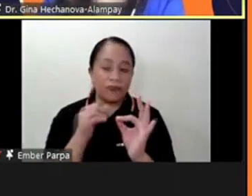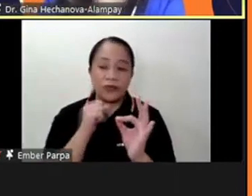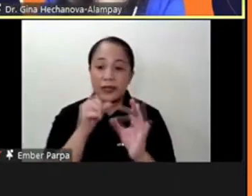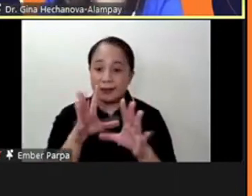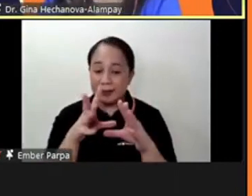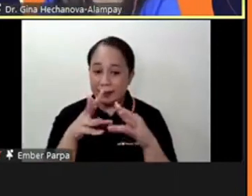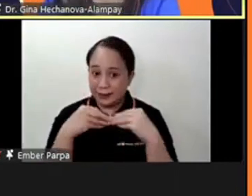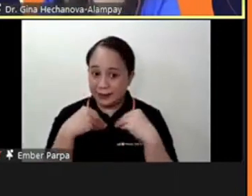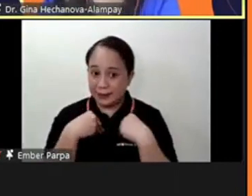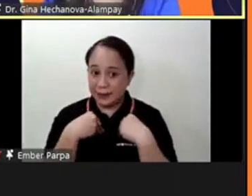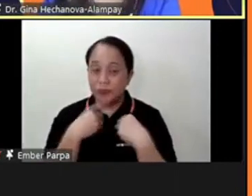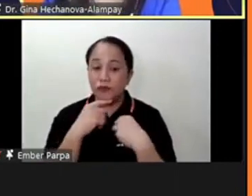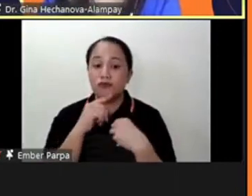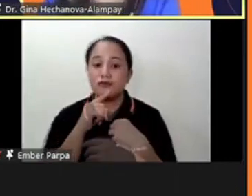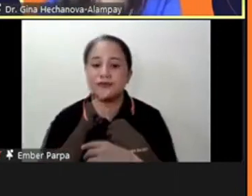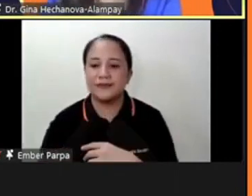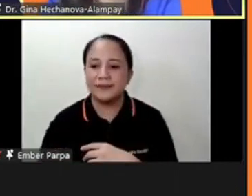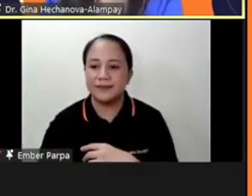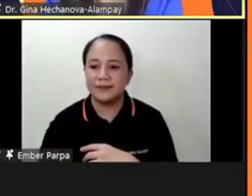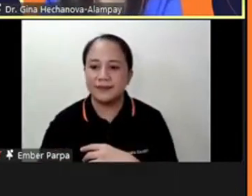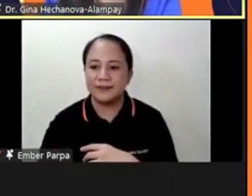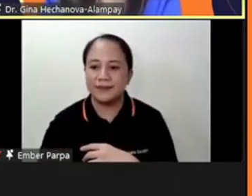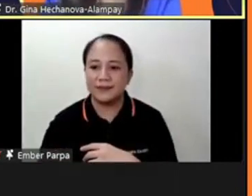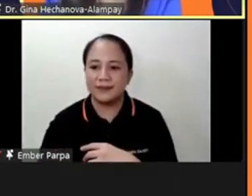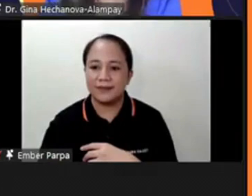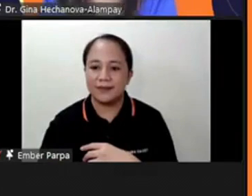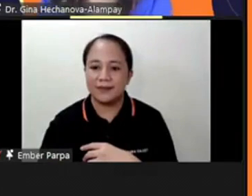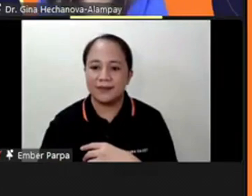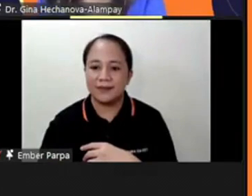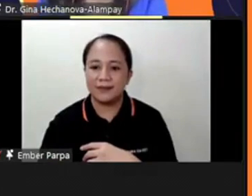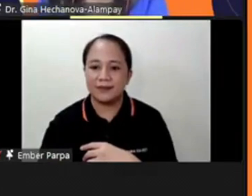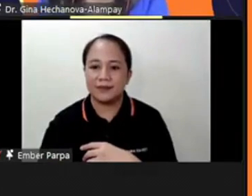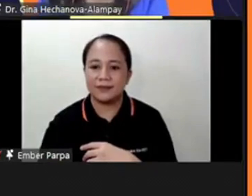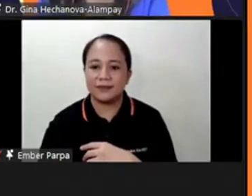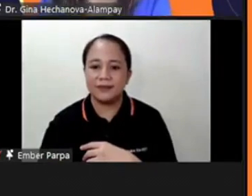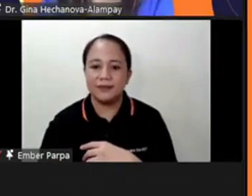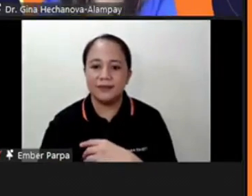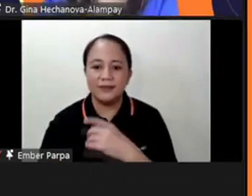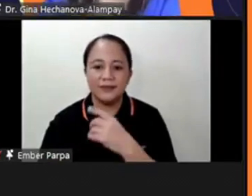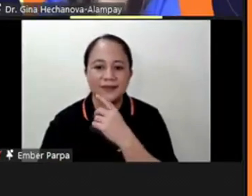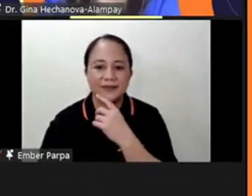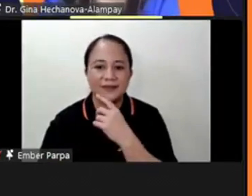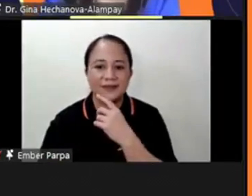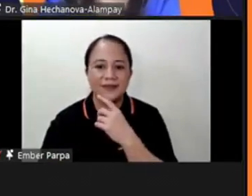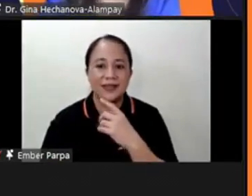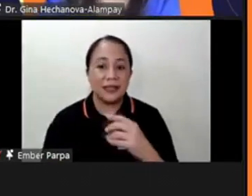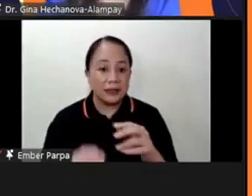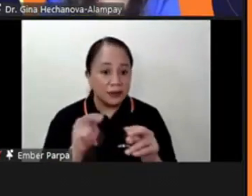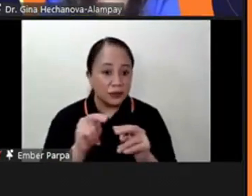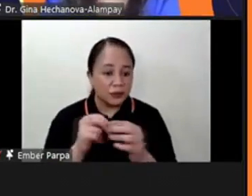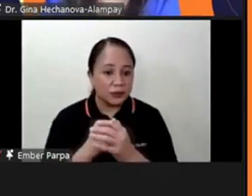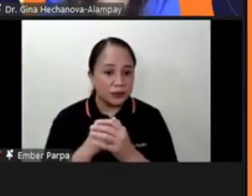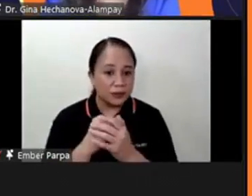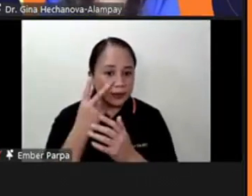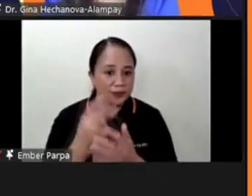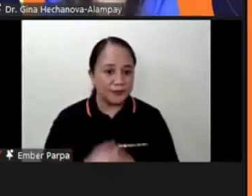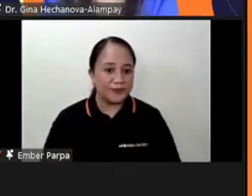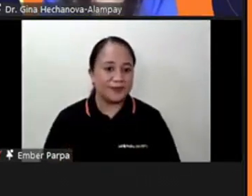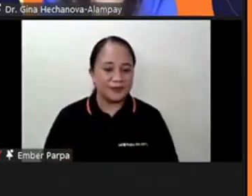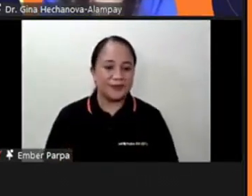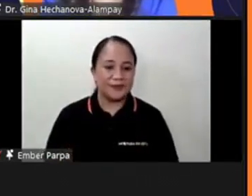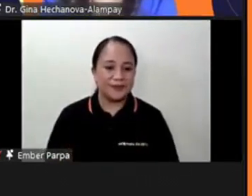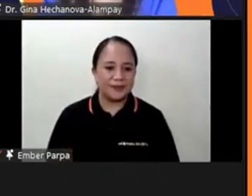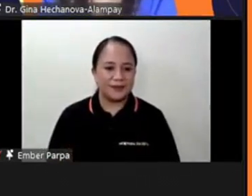then obviously you can't help yourself. So, Feeling this is just a little stressed? video That's normal. on Lusog Isip. There may be times that we